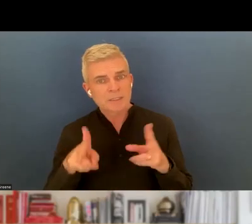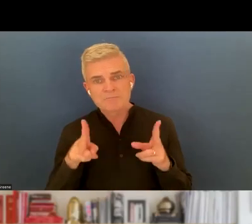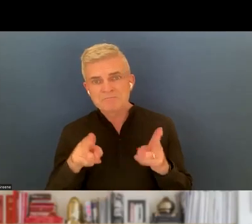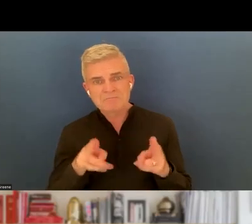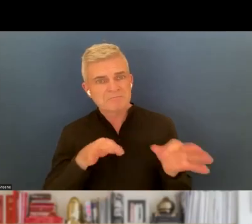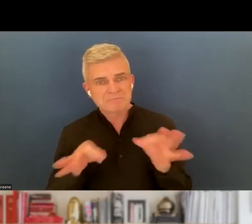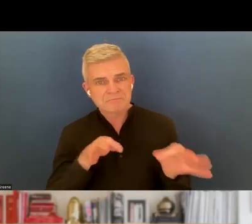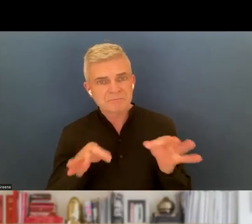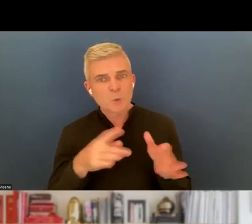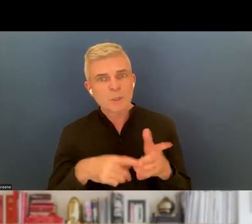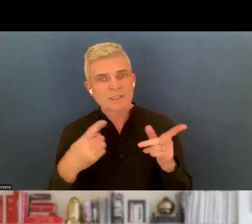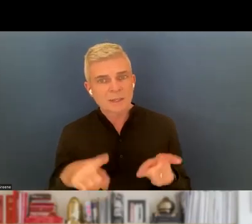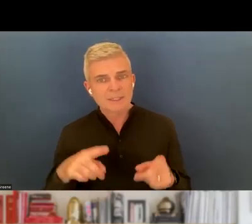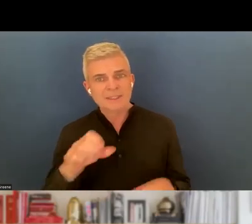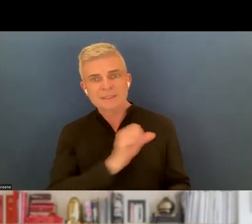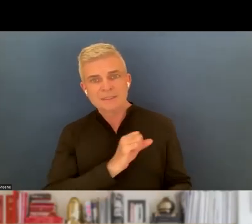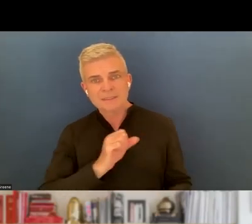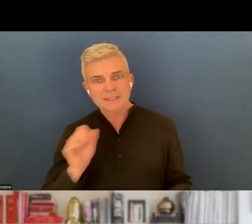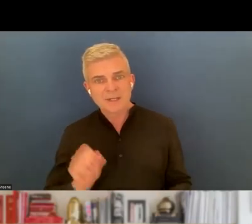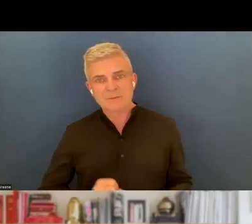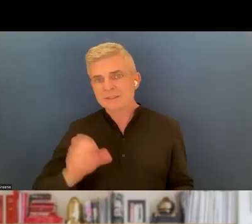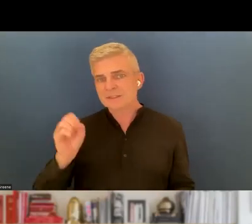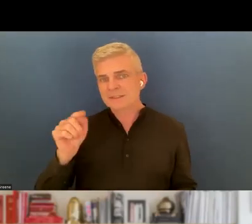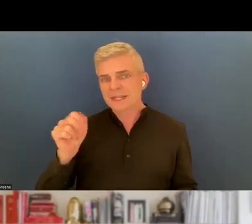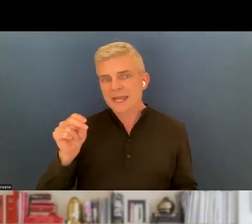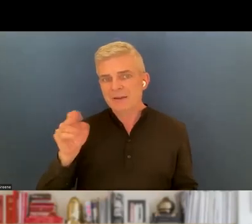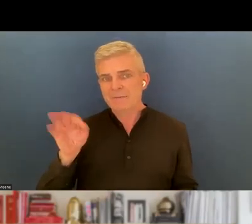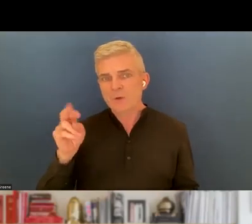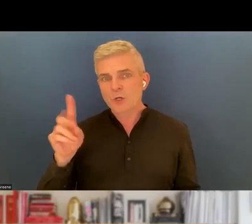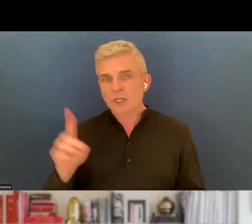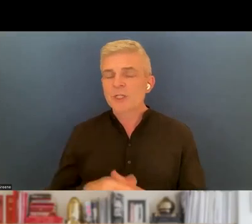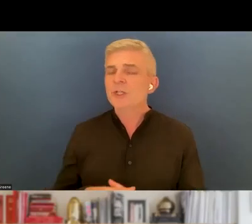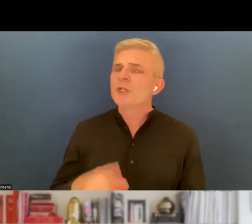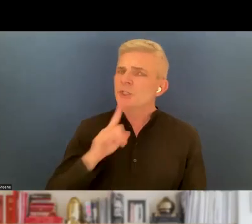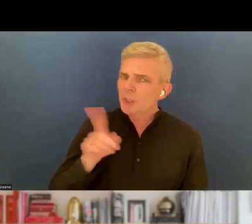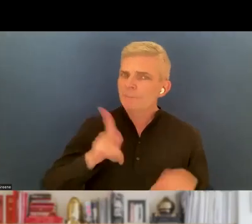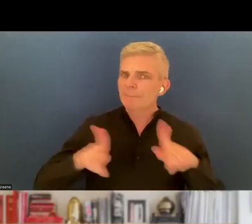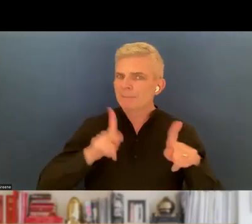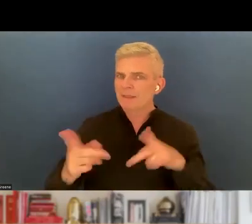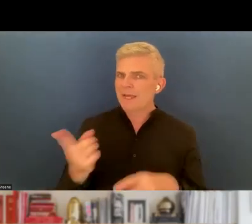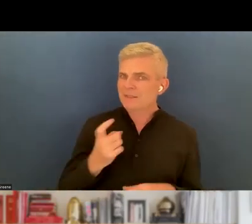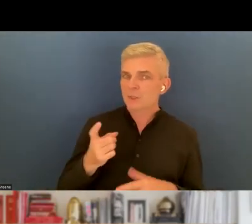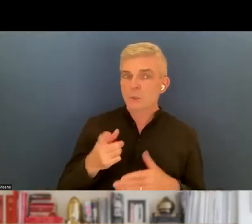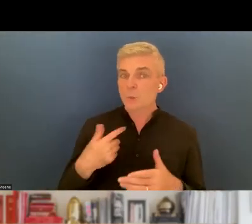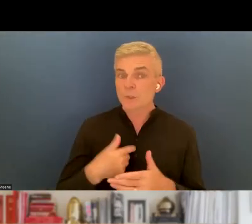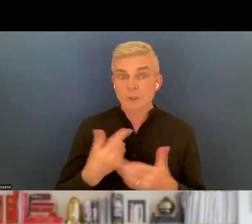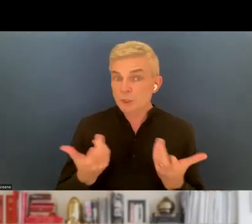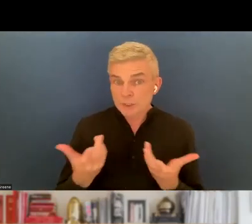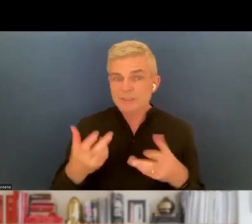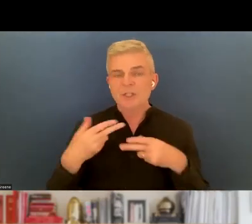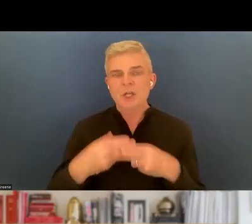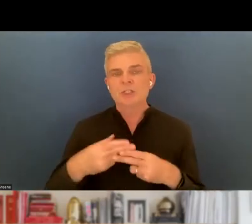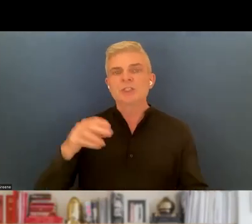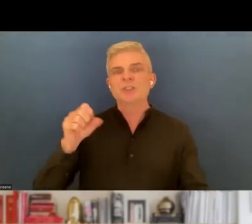about what's happening at Stanford? Sure. Folks ask me what we're really doing is called social prescribing, and people ask me all the time,